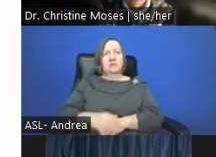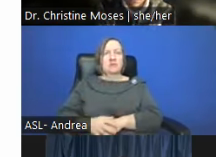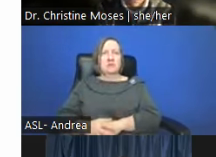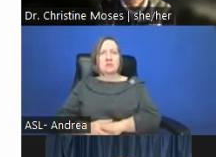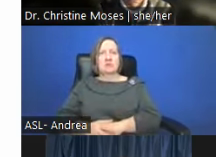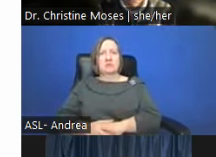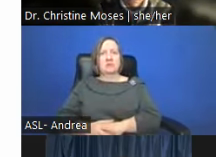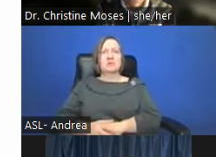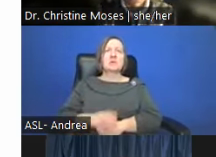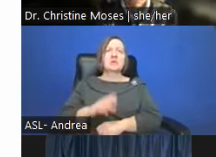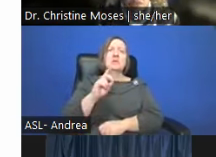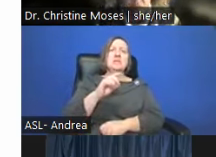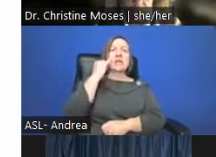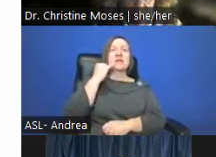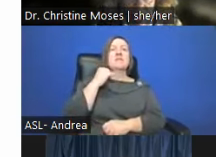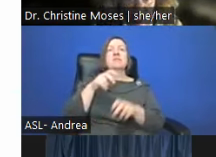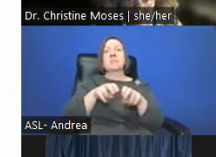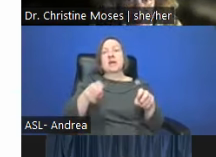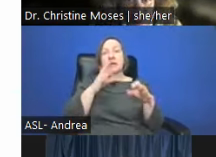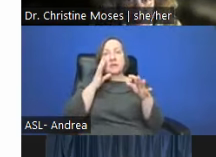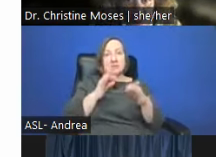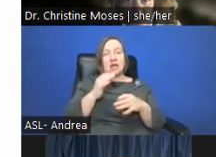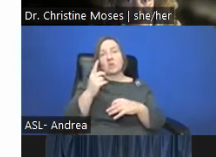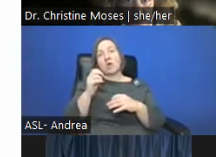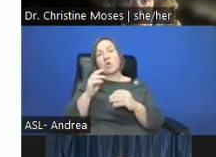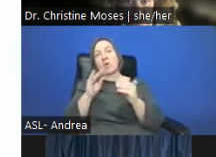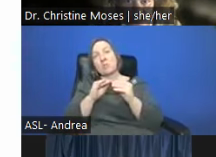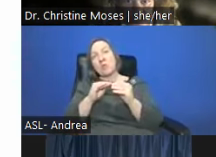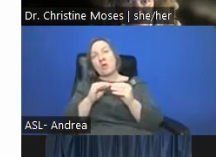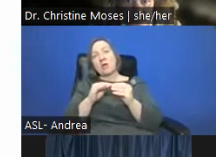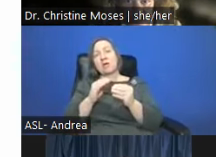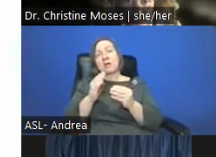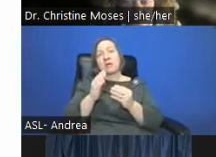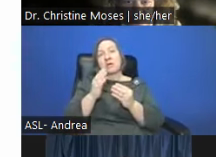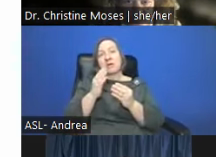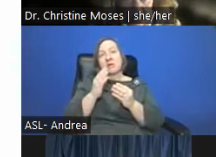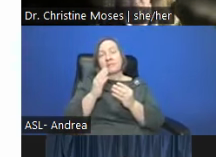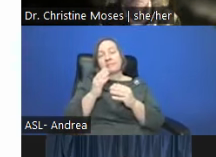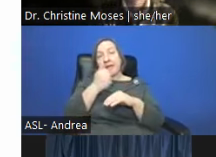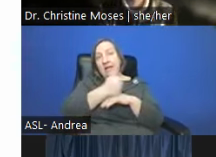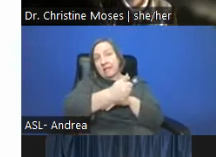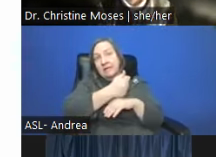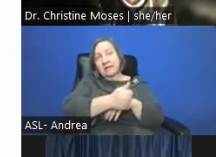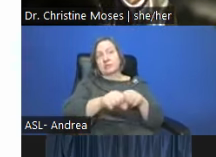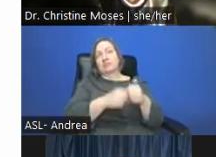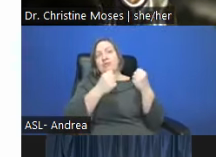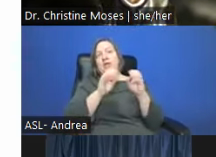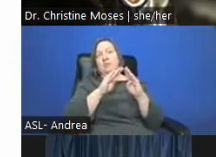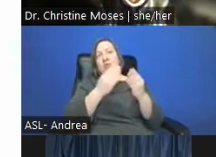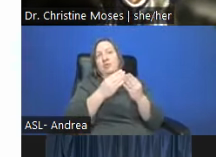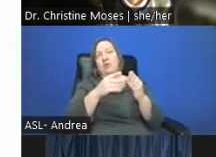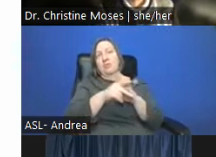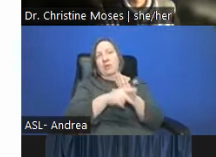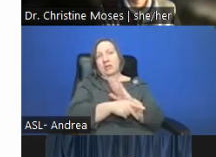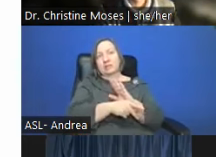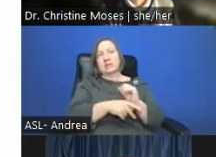D, should the panel decide that one or more allegations is in violation of Bureau policy, is or are,